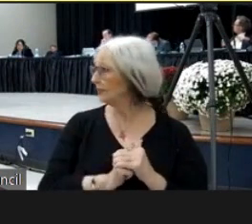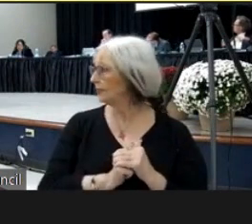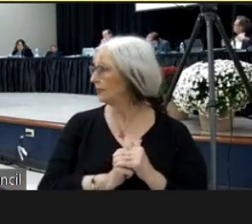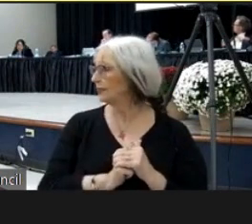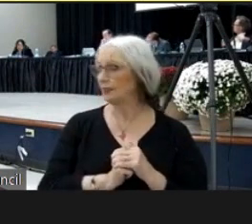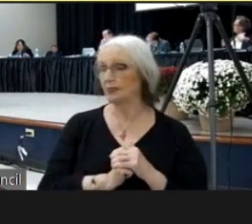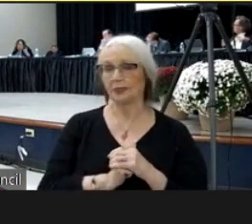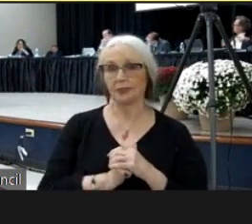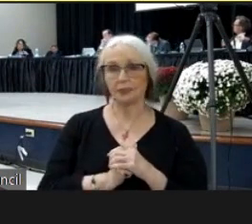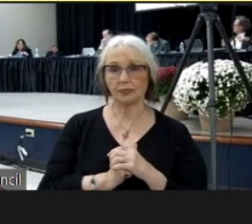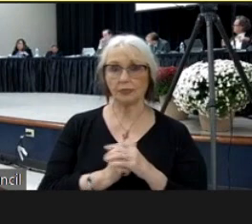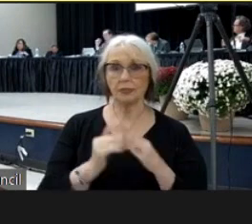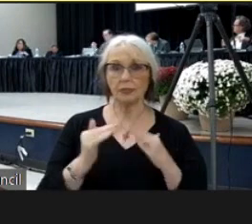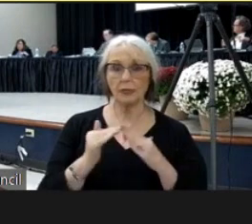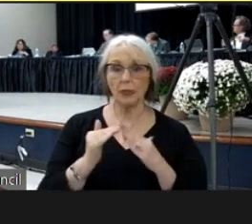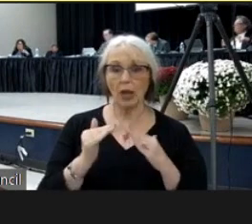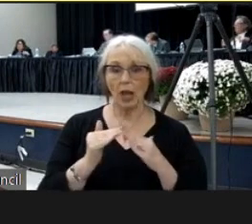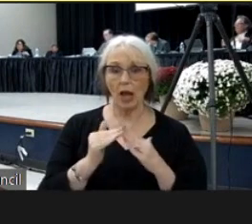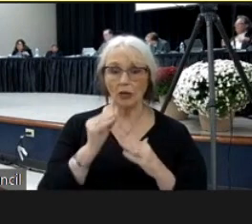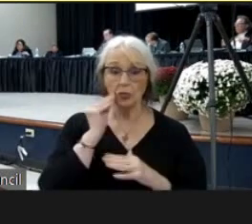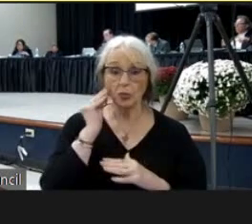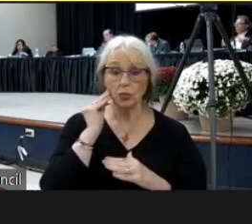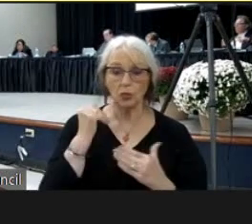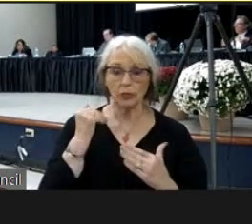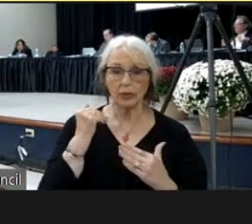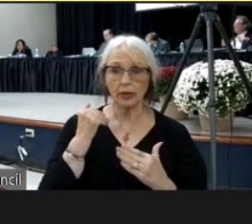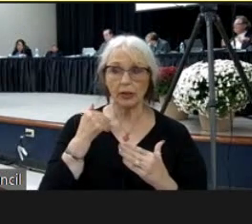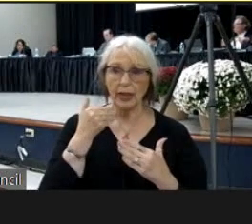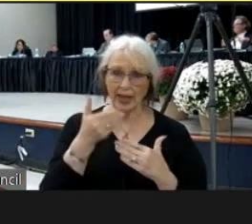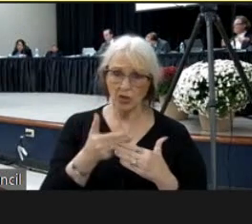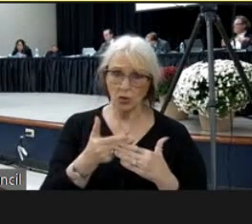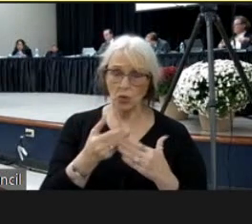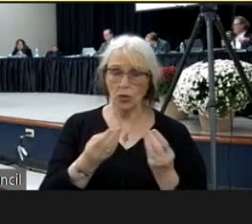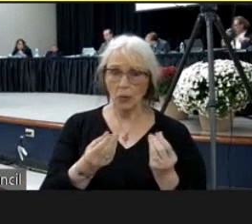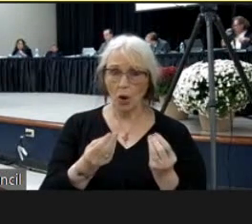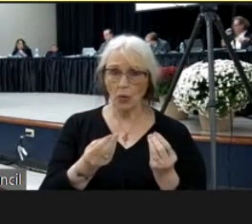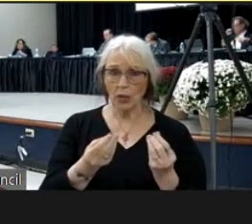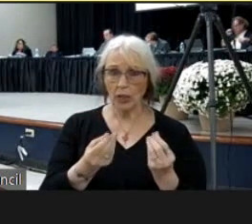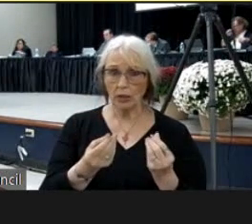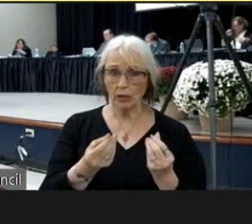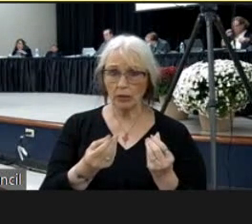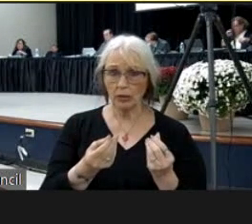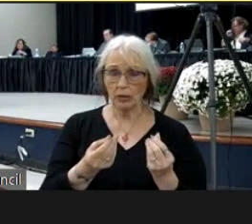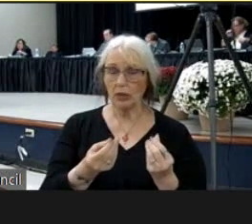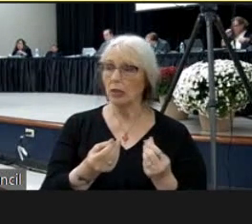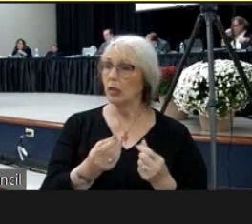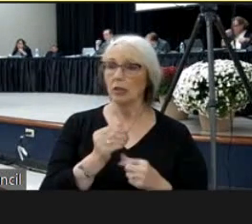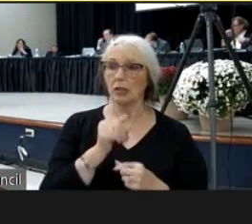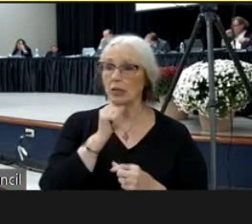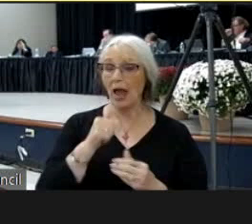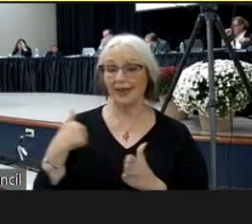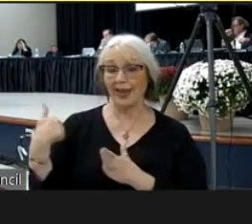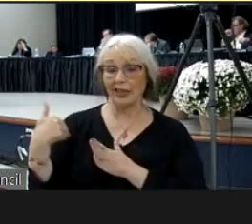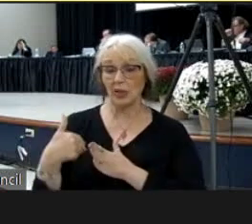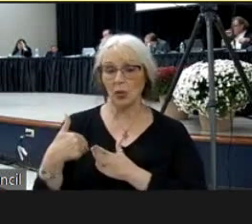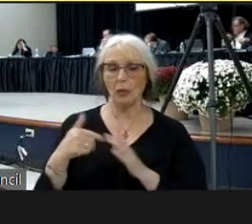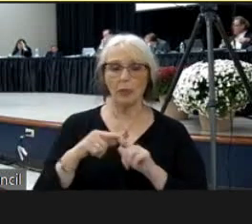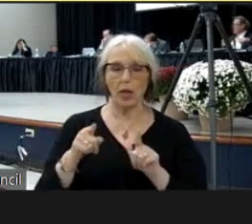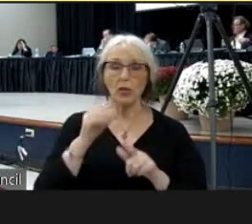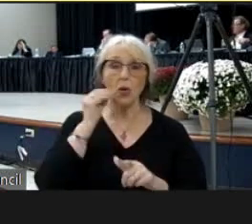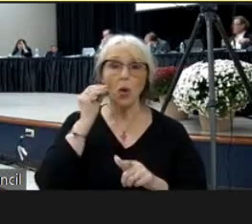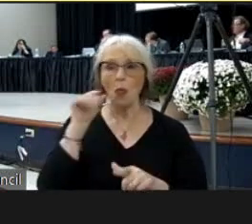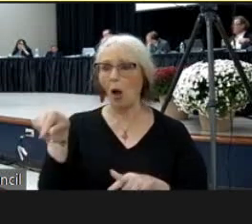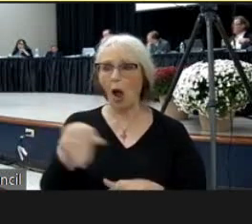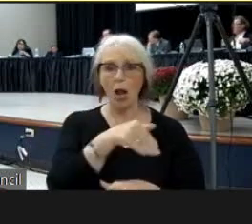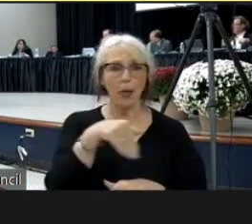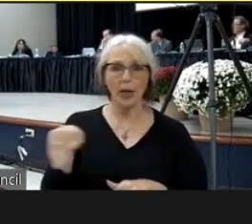Is there a house, a home next to the property in question? They're not directly next to it. There are homes up and down that